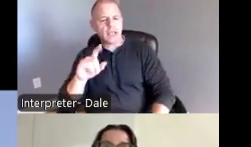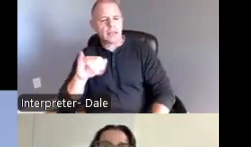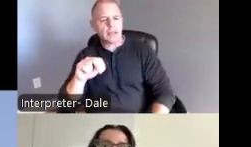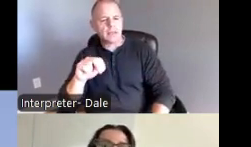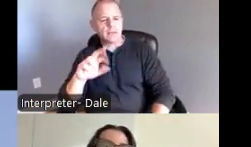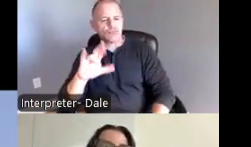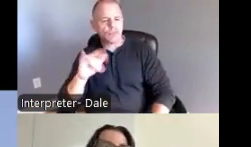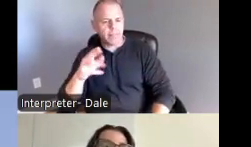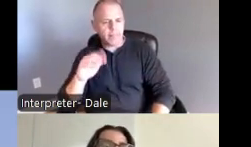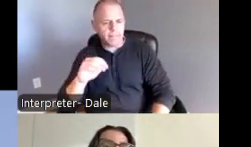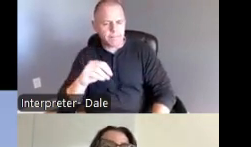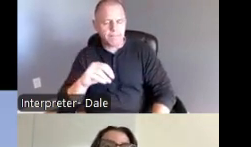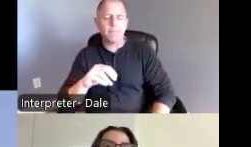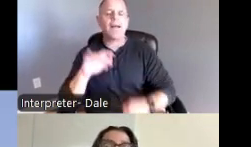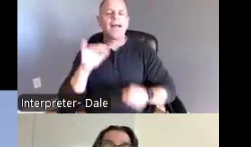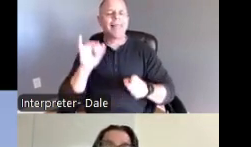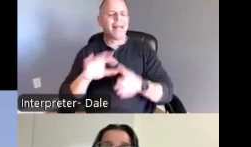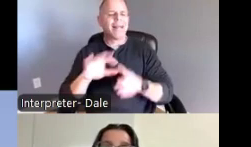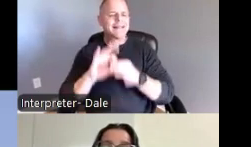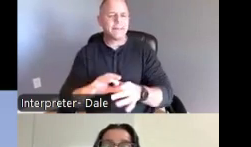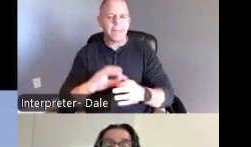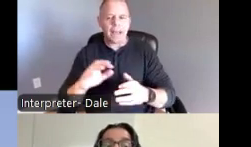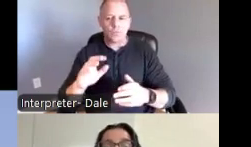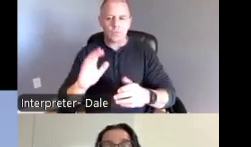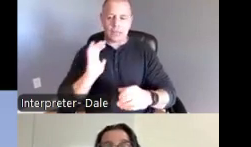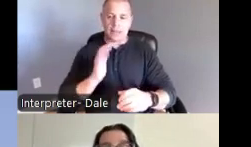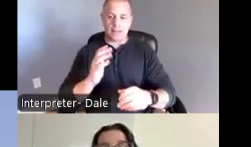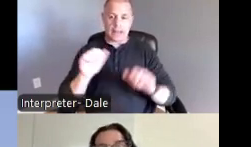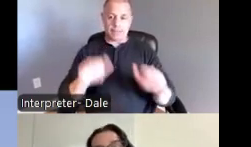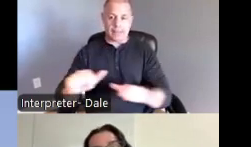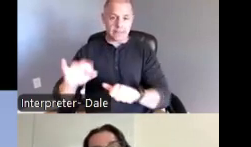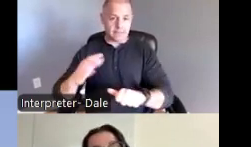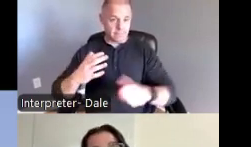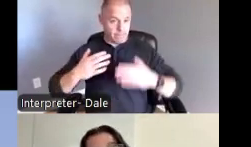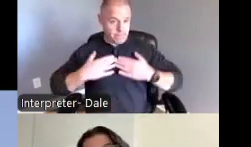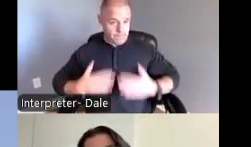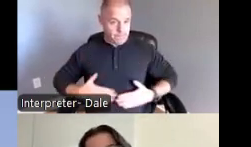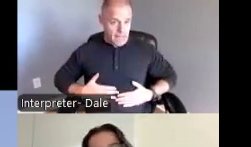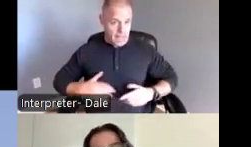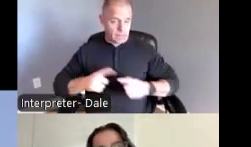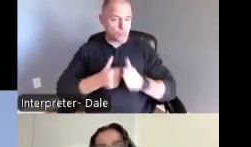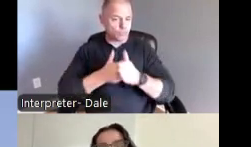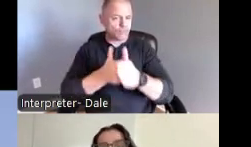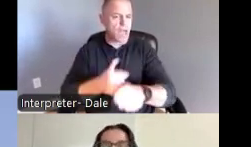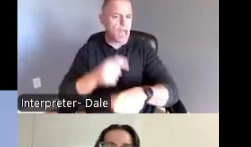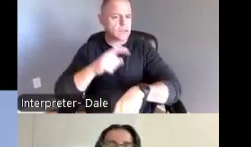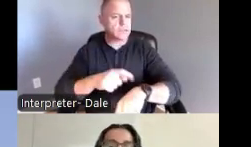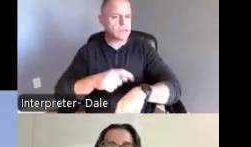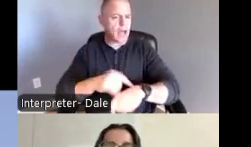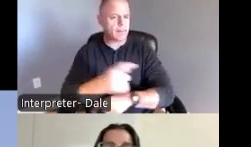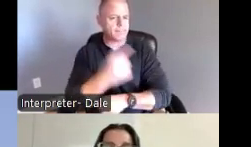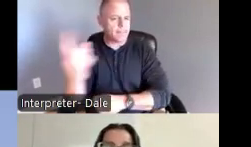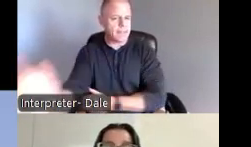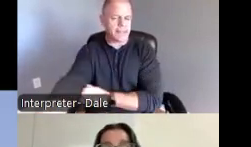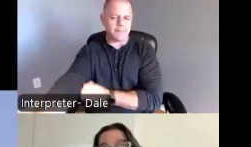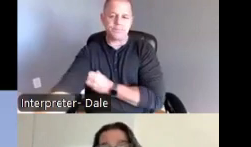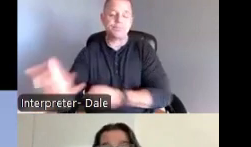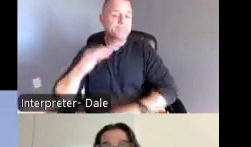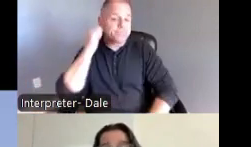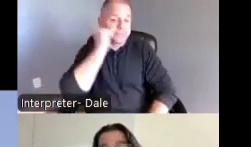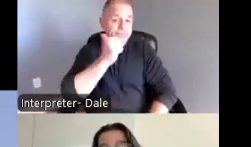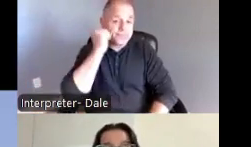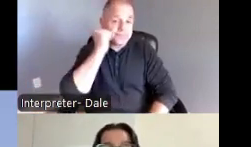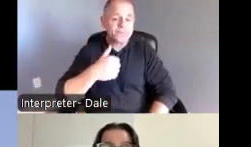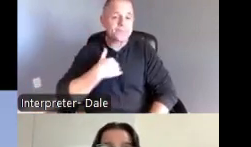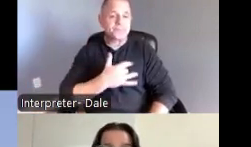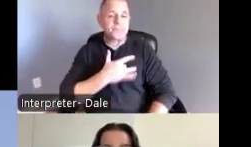circadian rhythms are about the capacity of our body to track time of the day. So in our daily lives, we track time